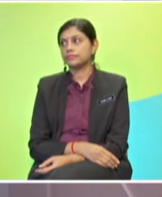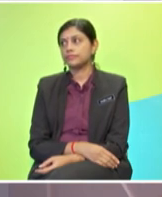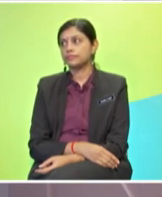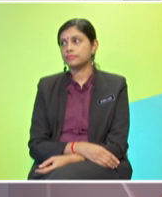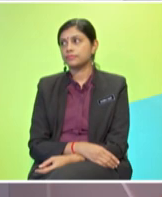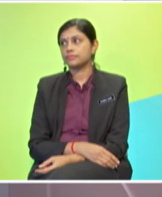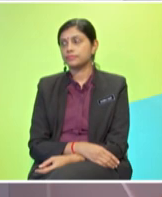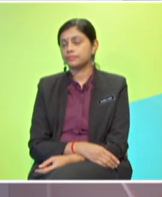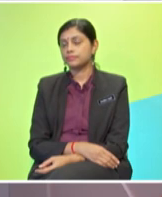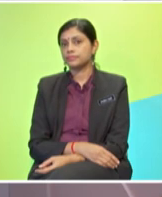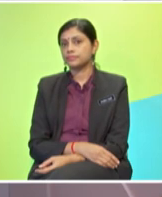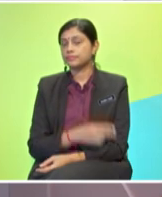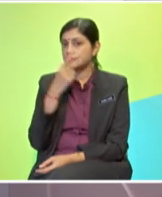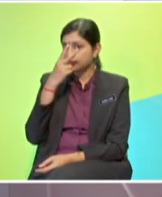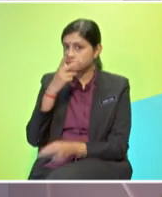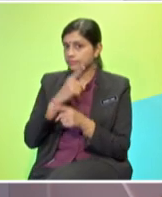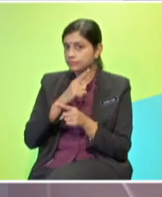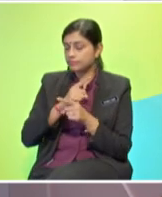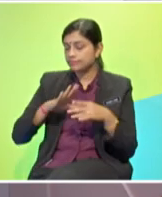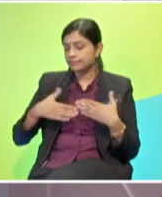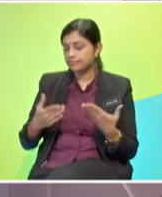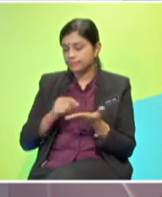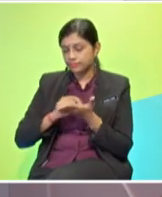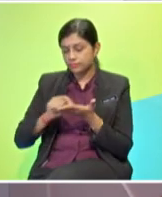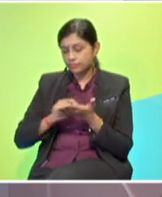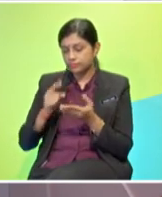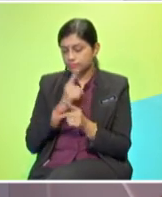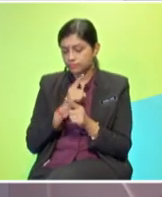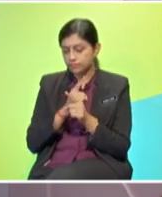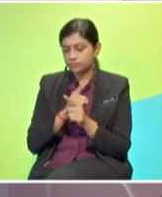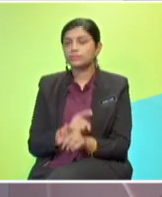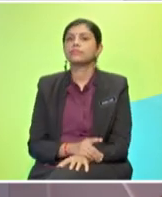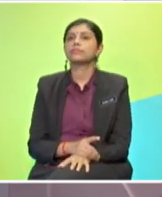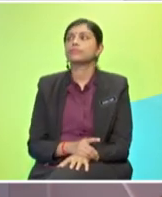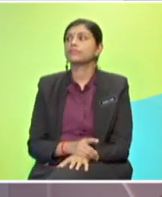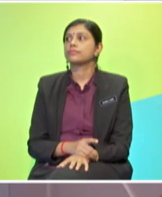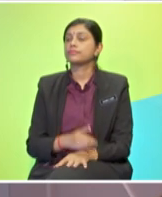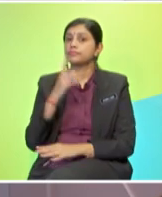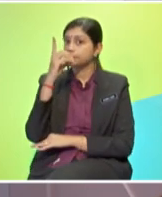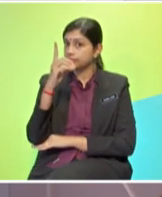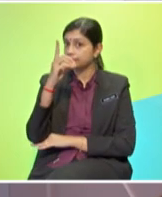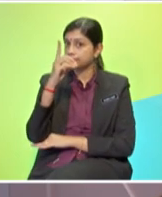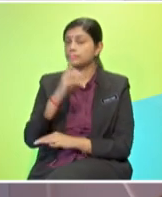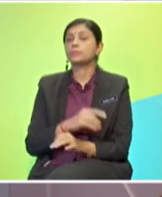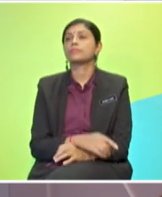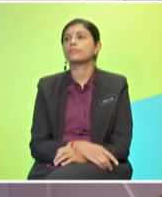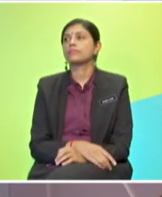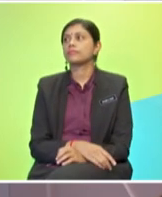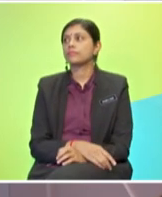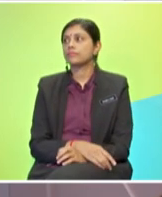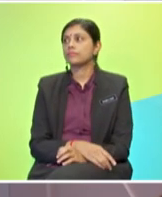Okay. A. A. And the next alphabet is D. D. How to write D? Okay.